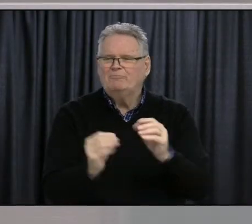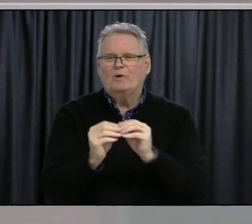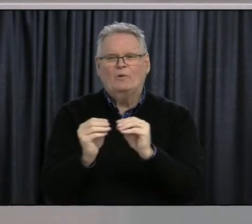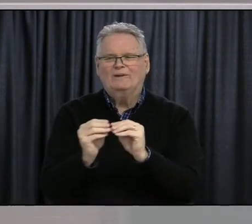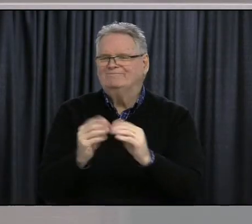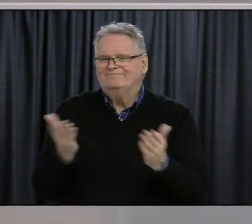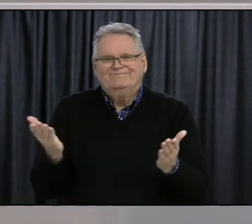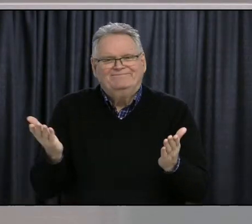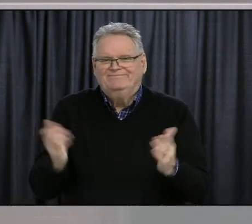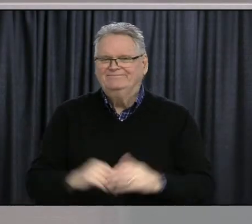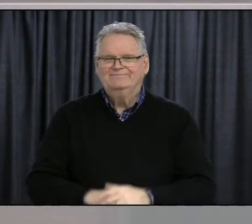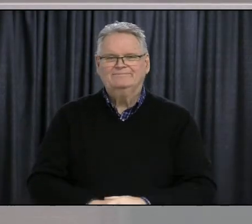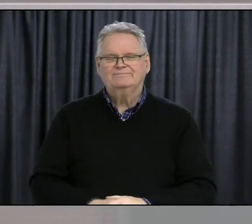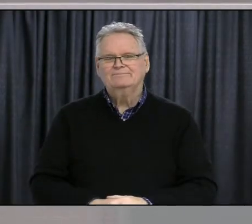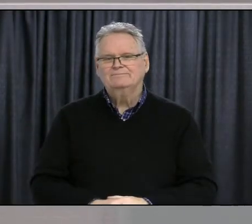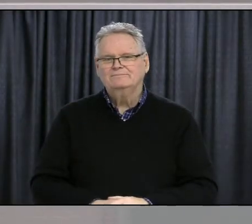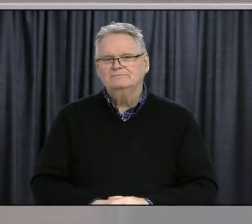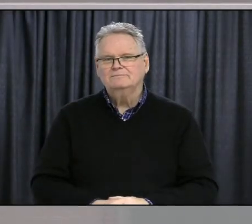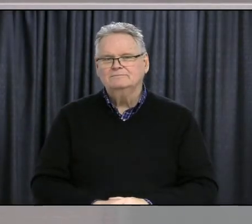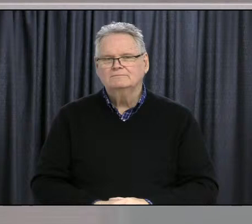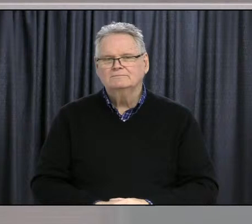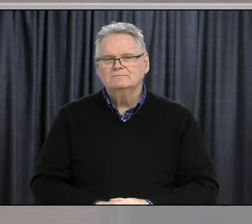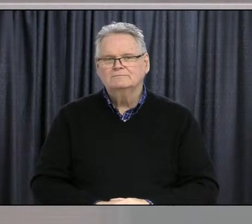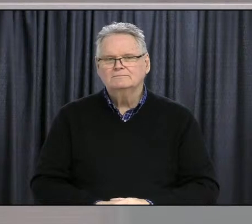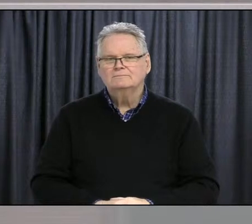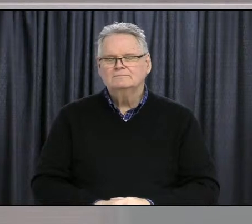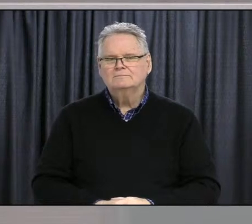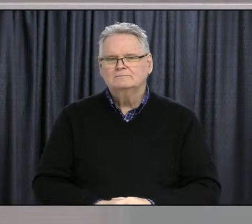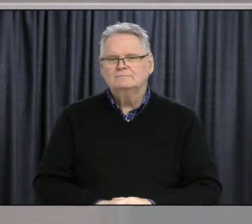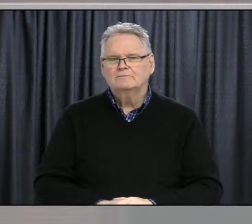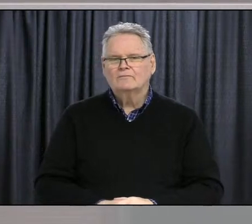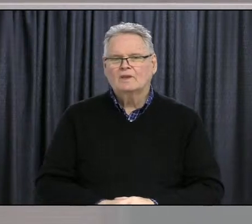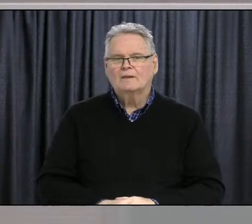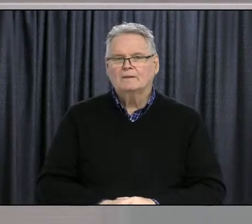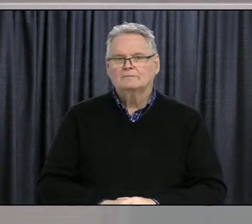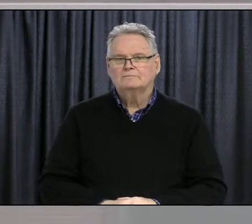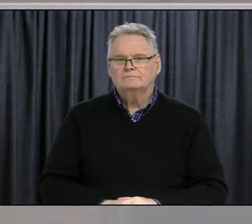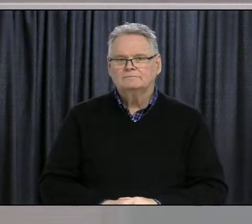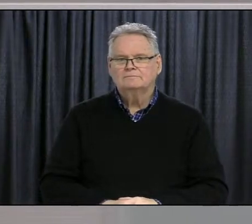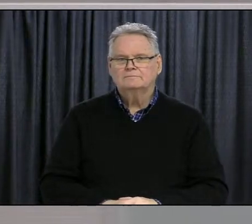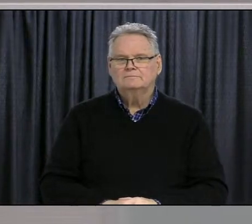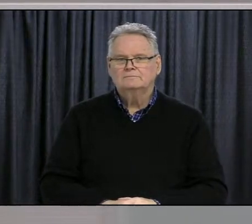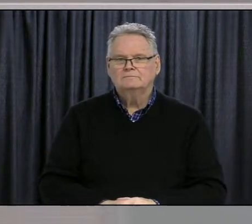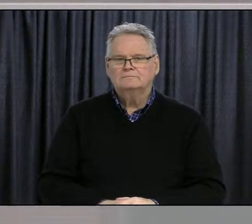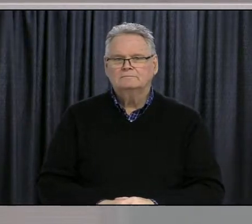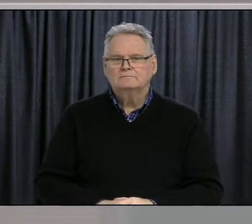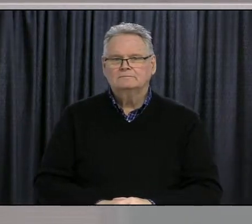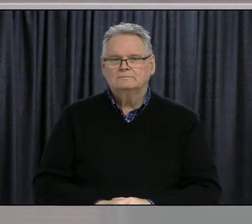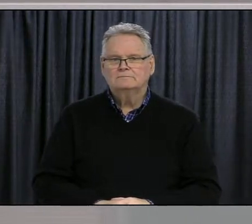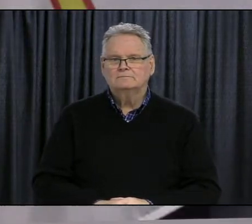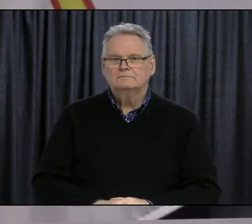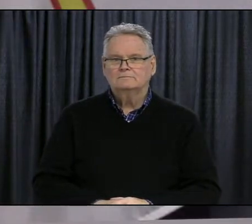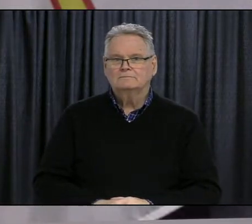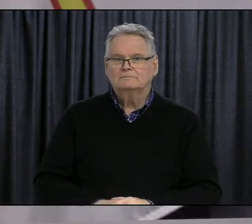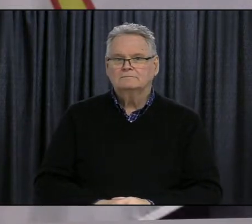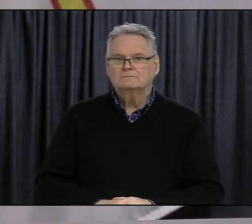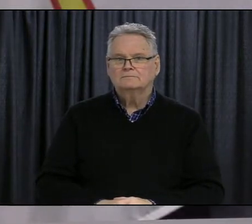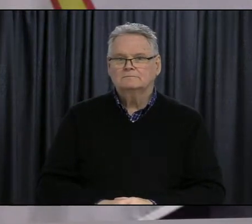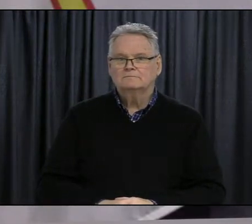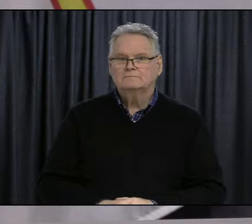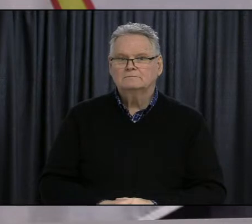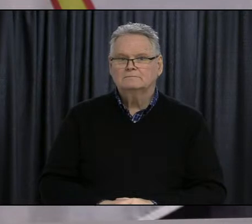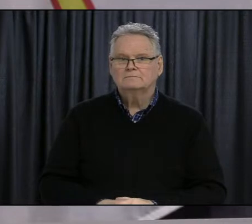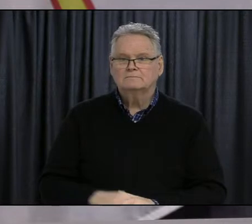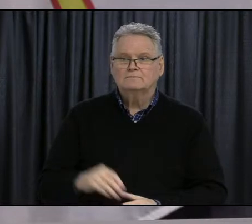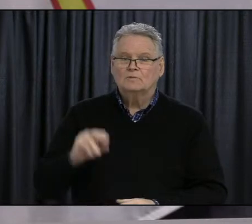curious, how many instances of community spread or suspected community spread have been recorded? Do you mean